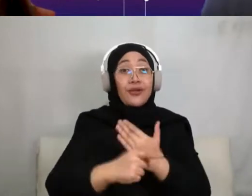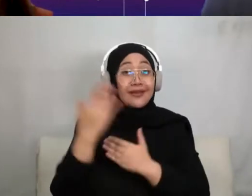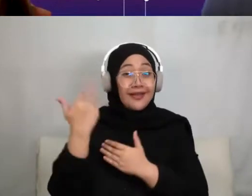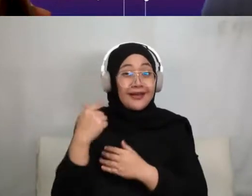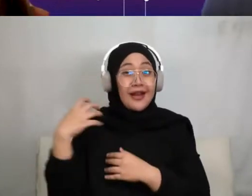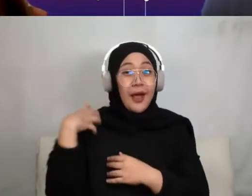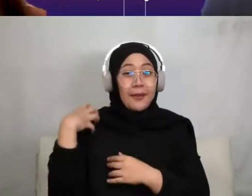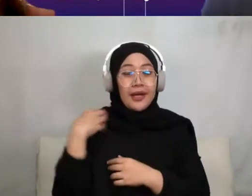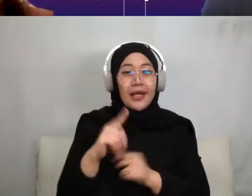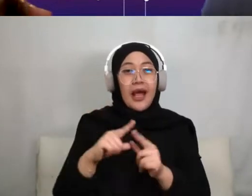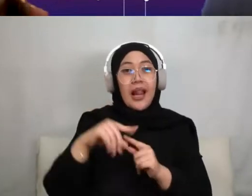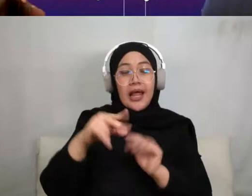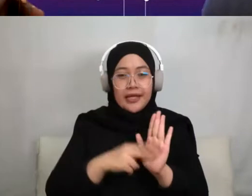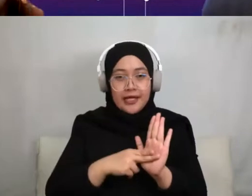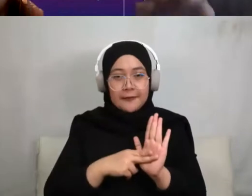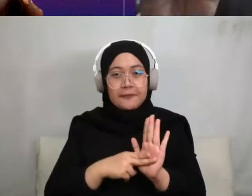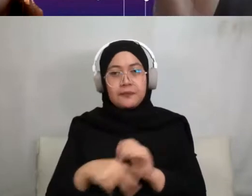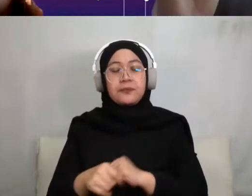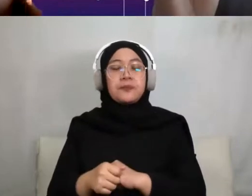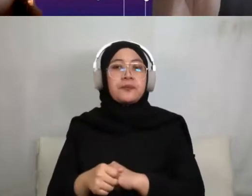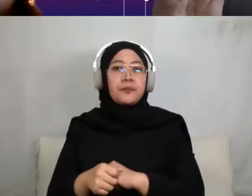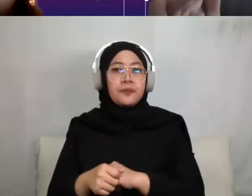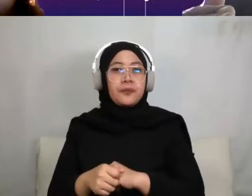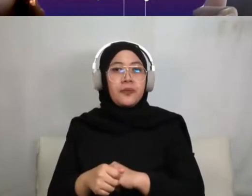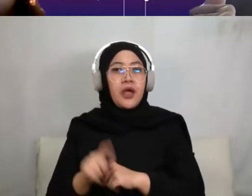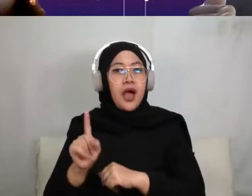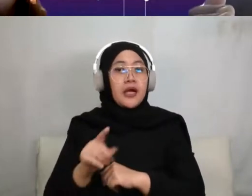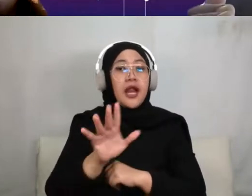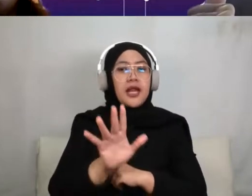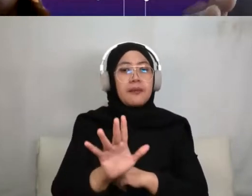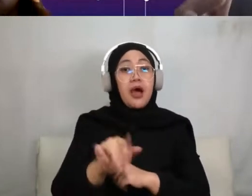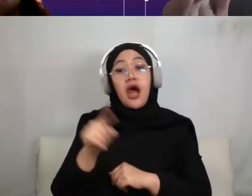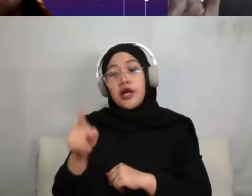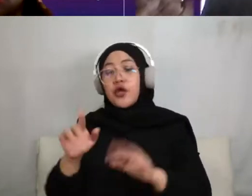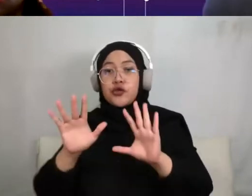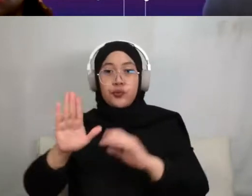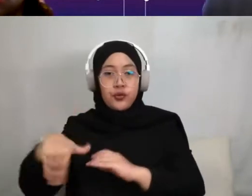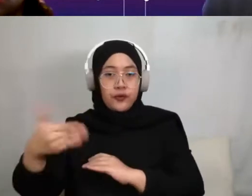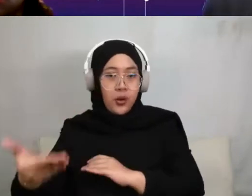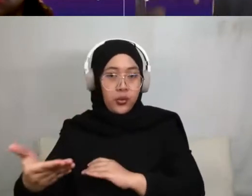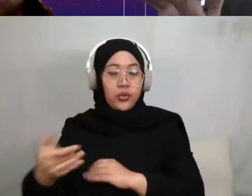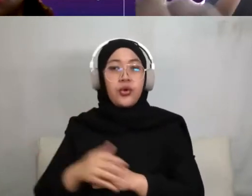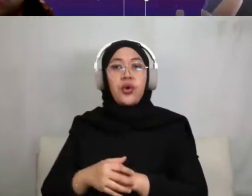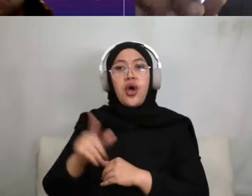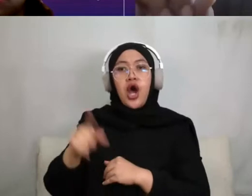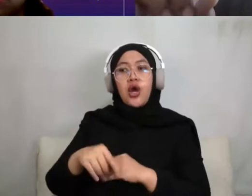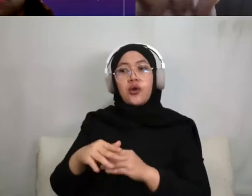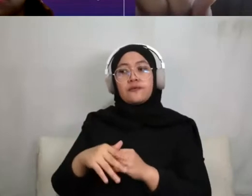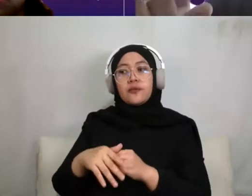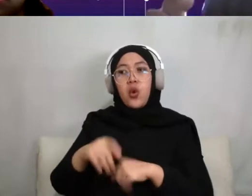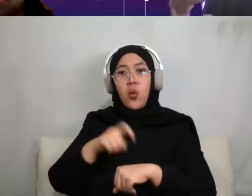Some contracts are there for 8 years, 10 years. The more that you reduce the contract time period, that also indirectly impact